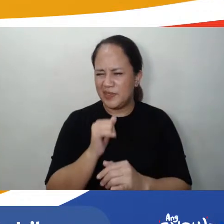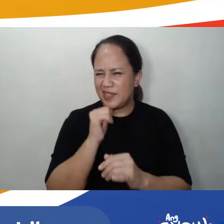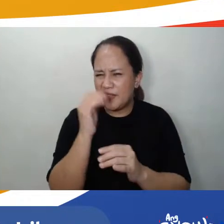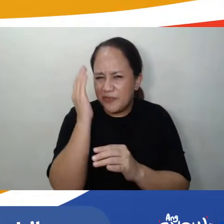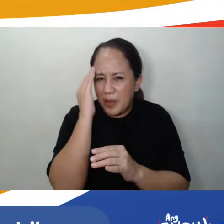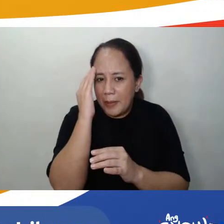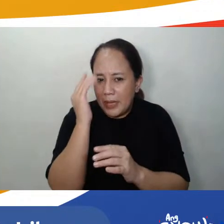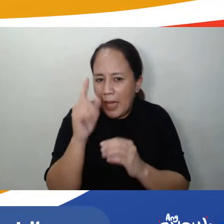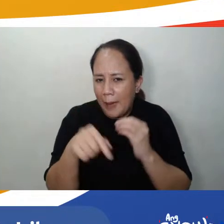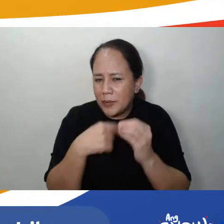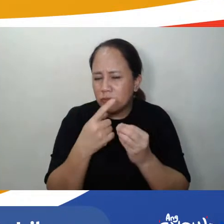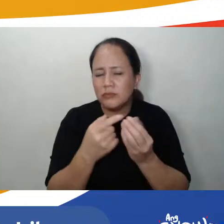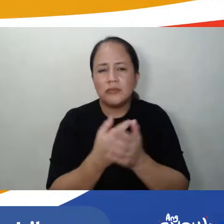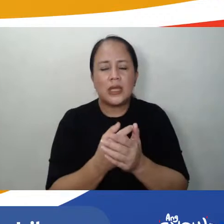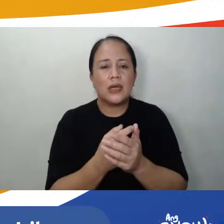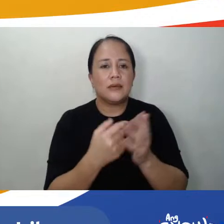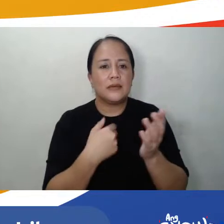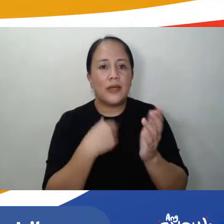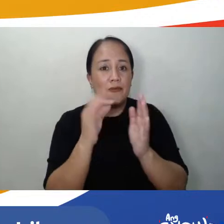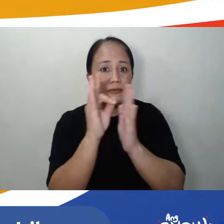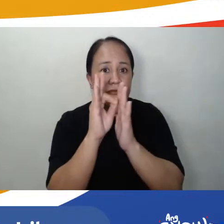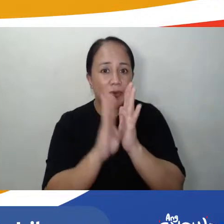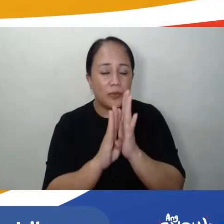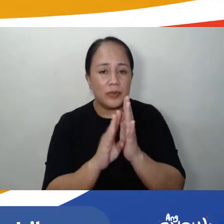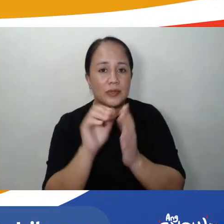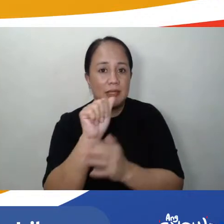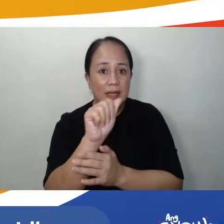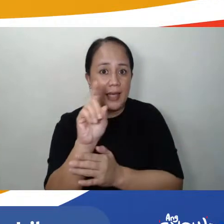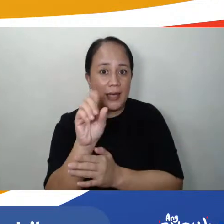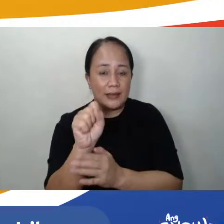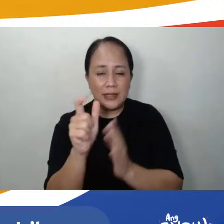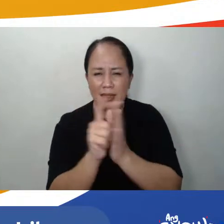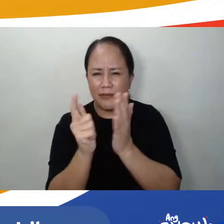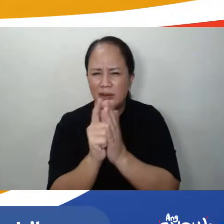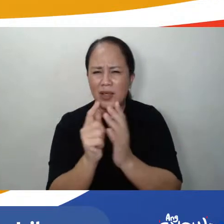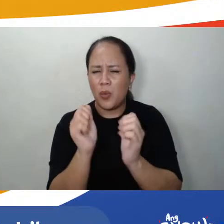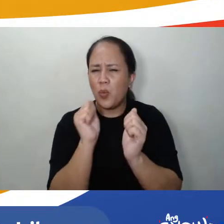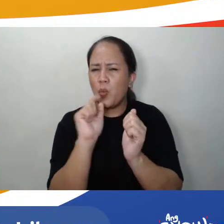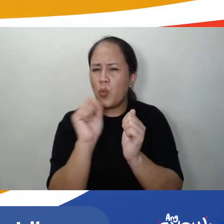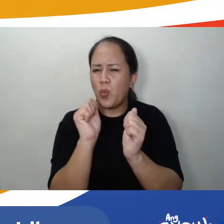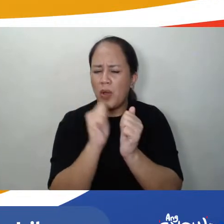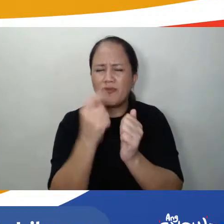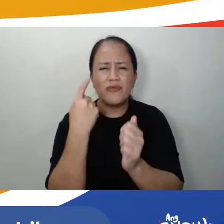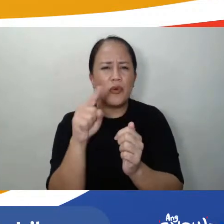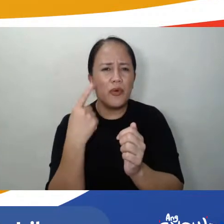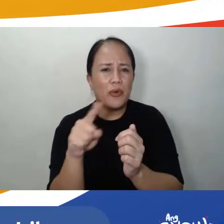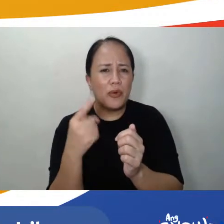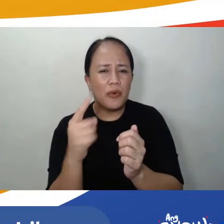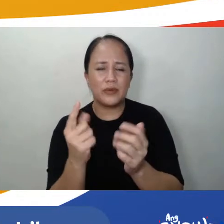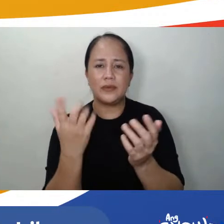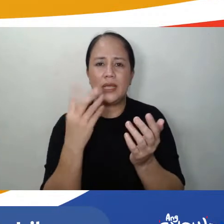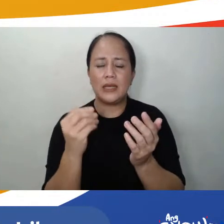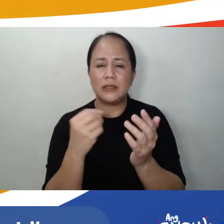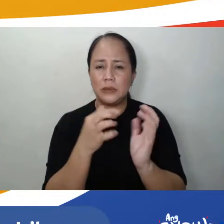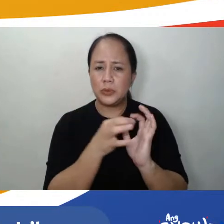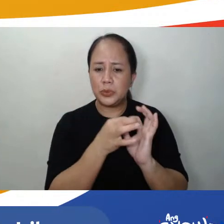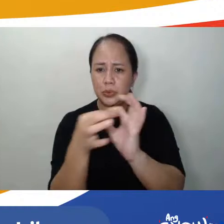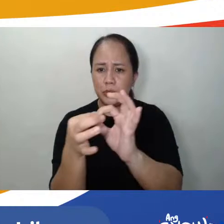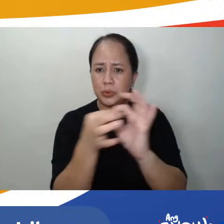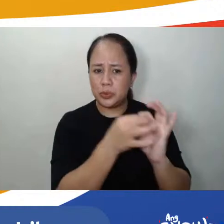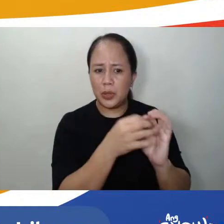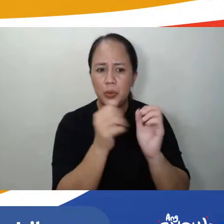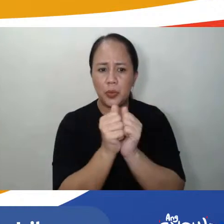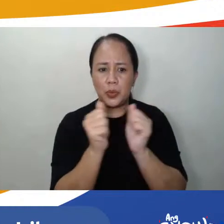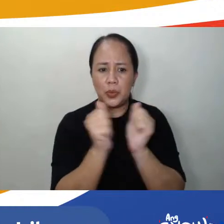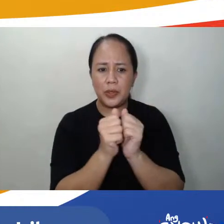Facebook Ads Library. Mamaya malalaman natin how does Facebook Ads Library work at ano ba ang relationship niya with the